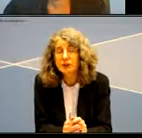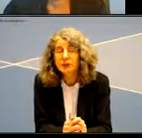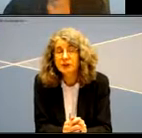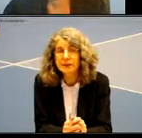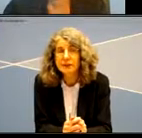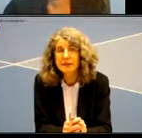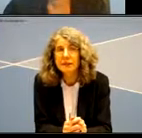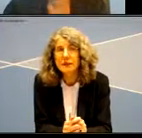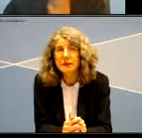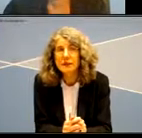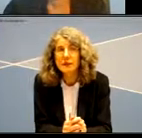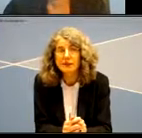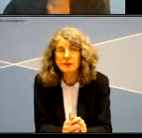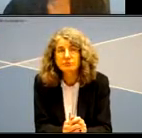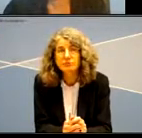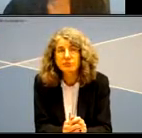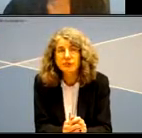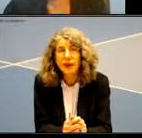that this is